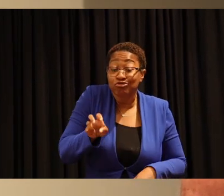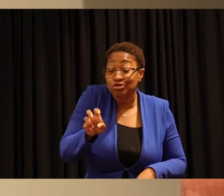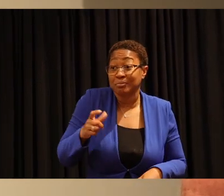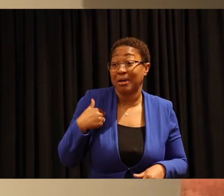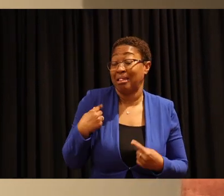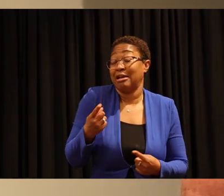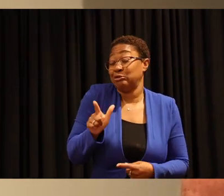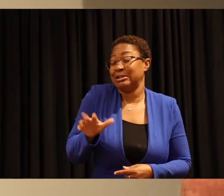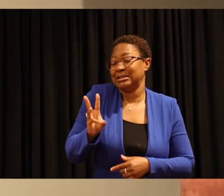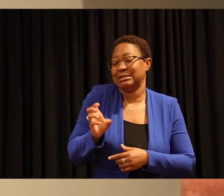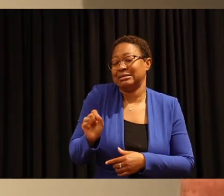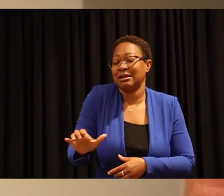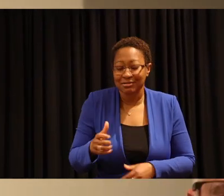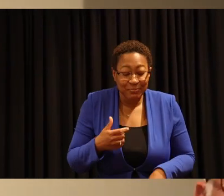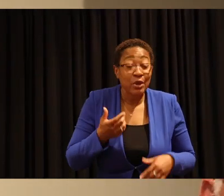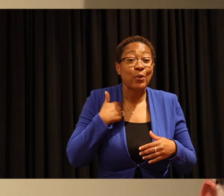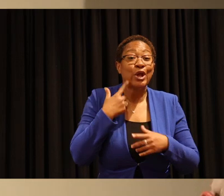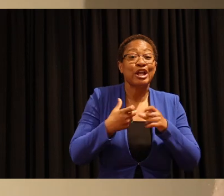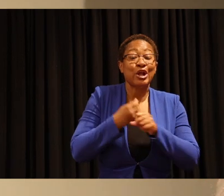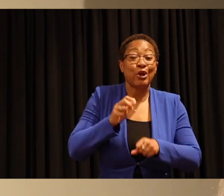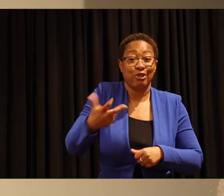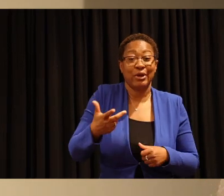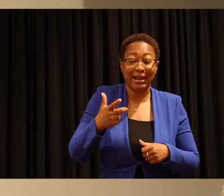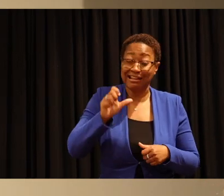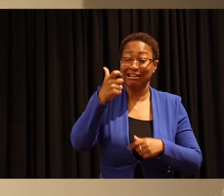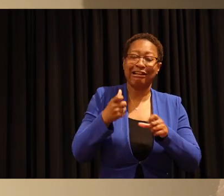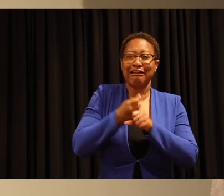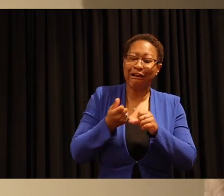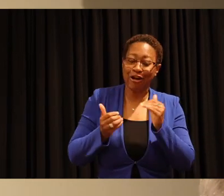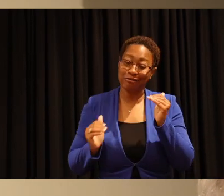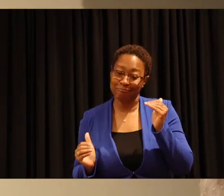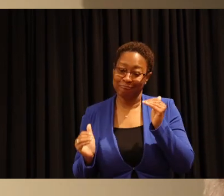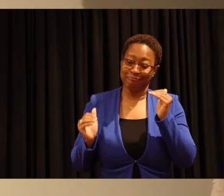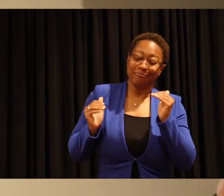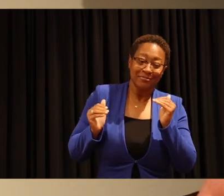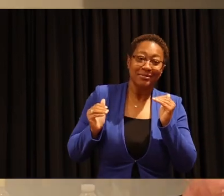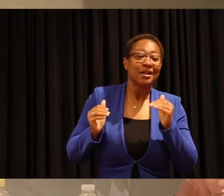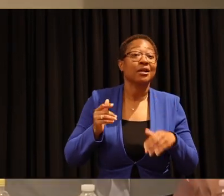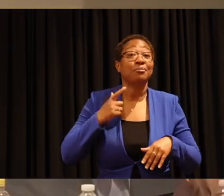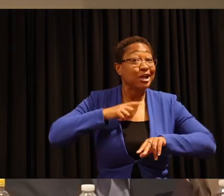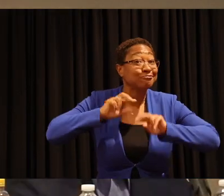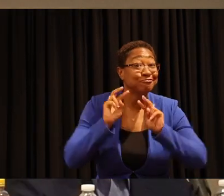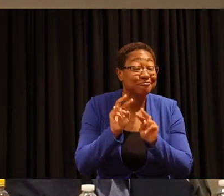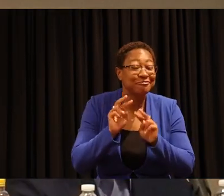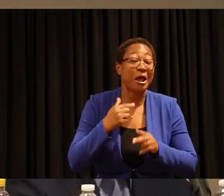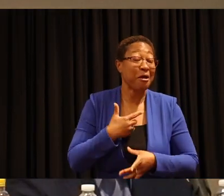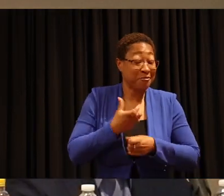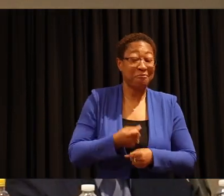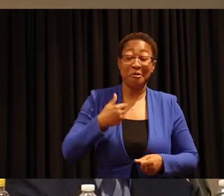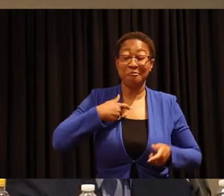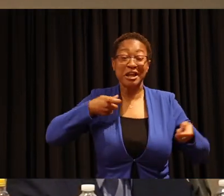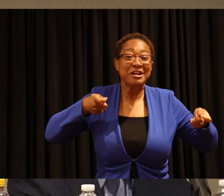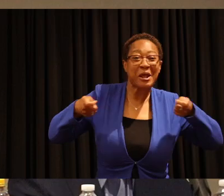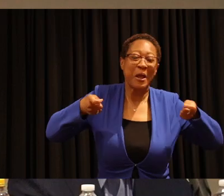26 seconds. We're on year 3 of like a 10-year horizon. And stay tuned, because I'm confident with me at